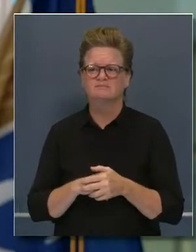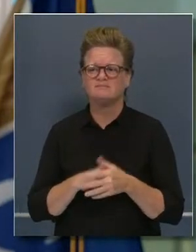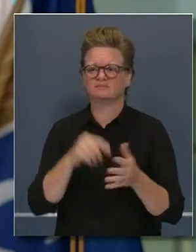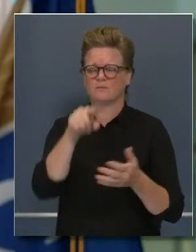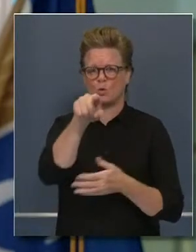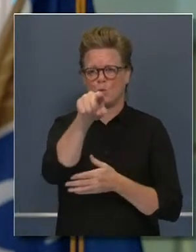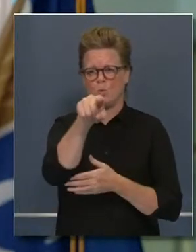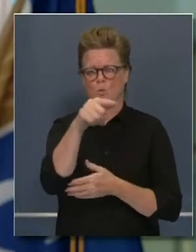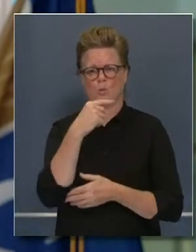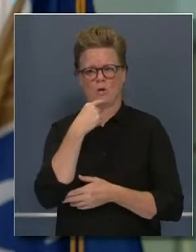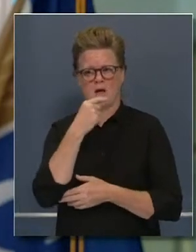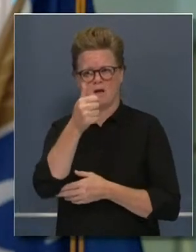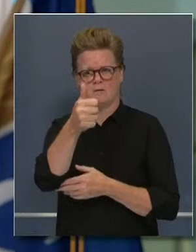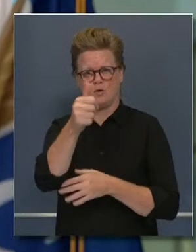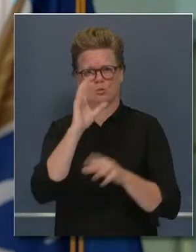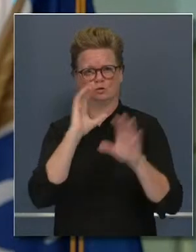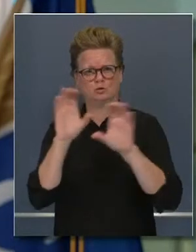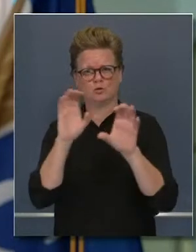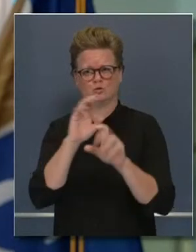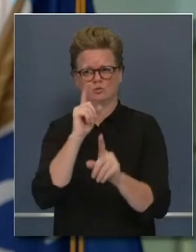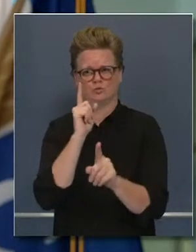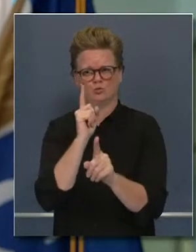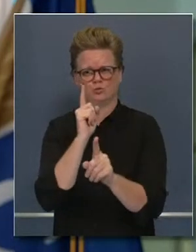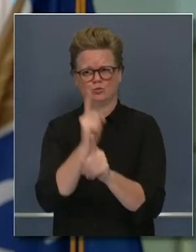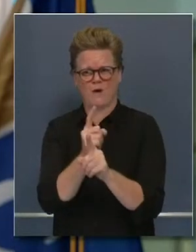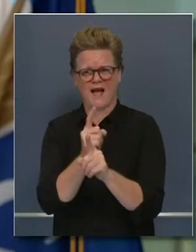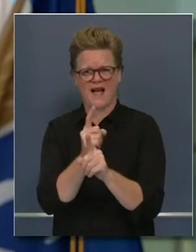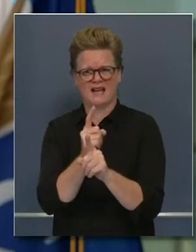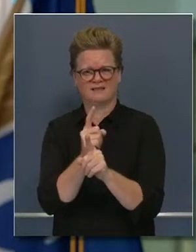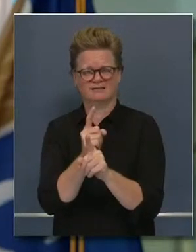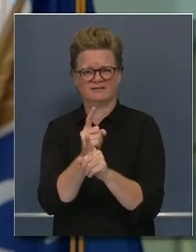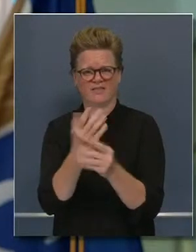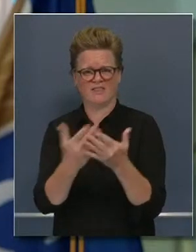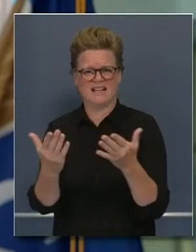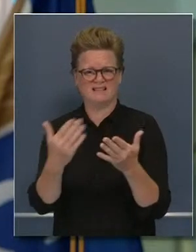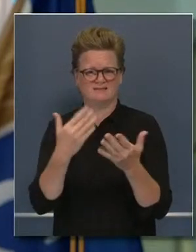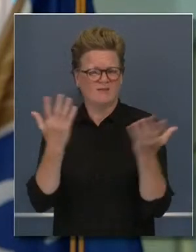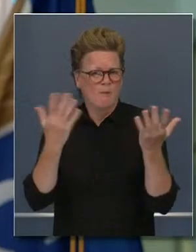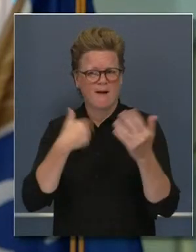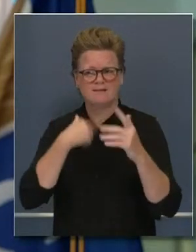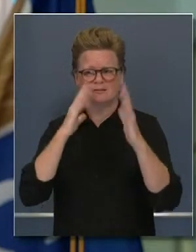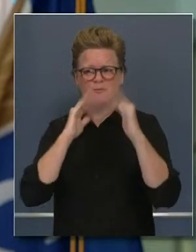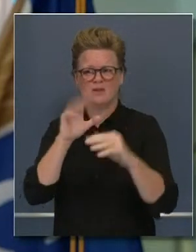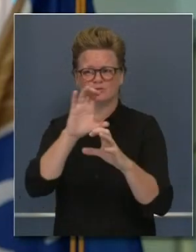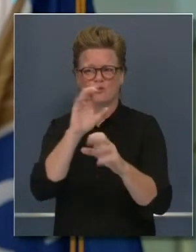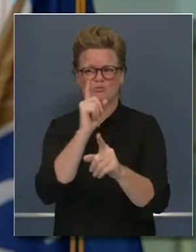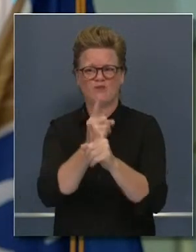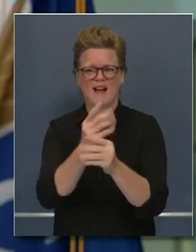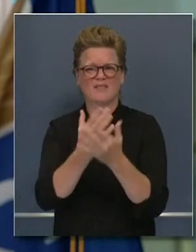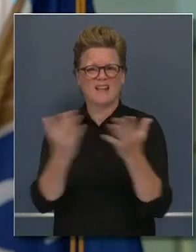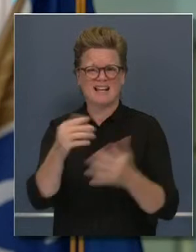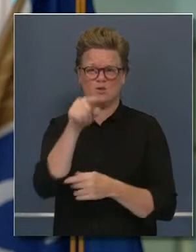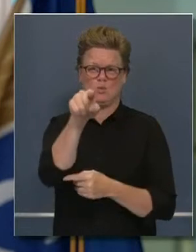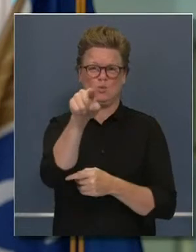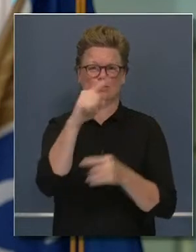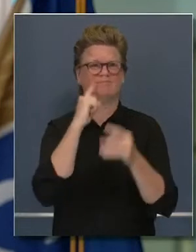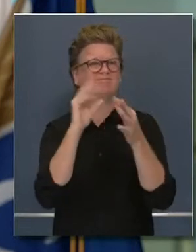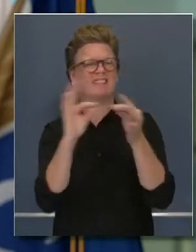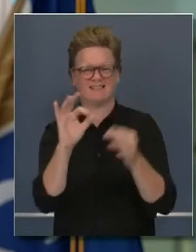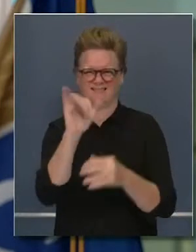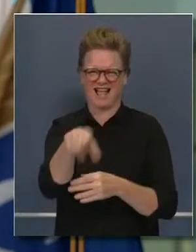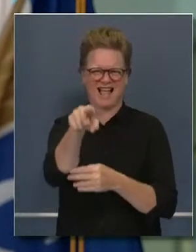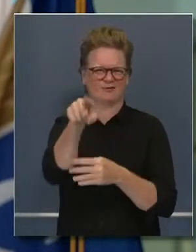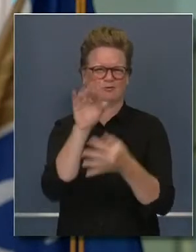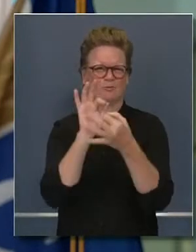you need to do the right thing. And you also, all of us need to lead by example. If you're going to request a permit, you're going to put other